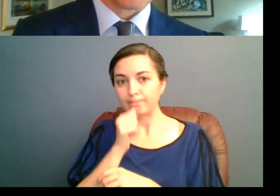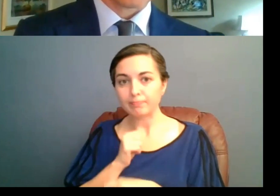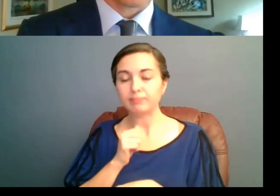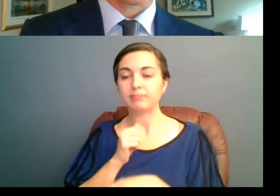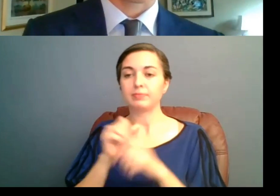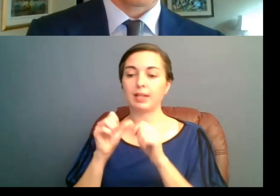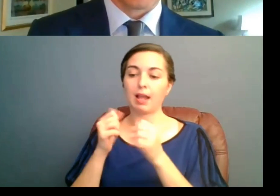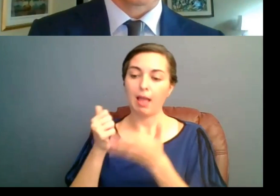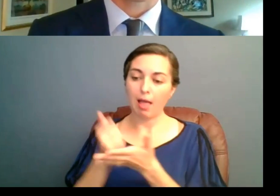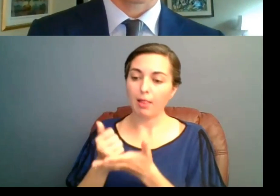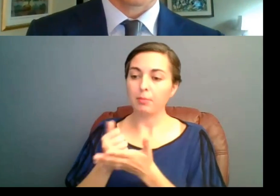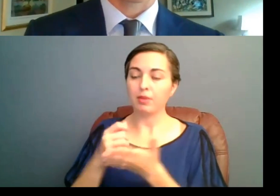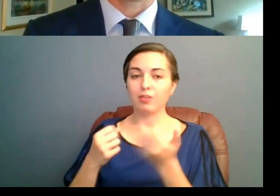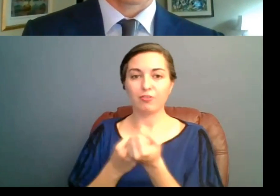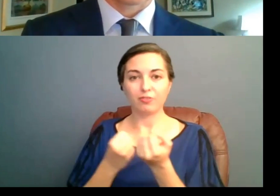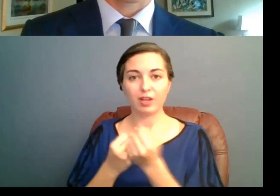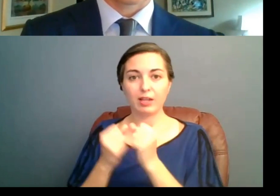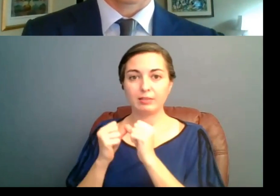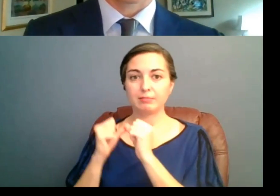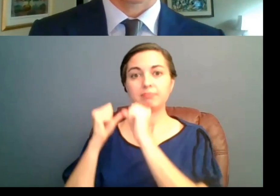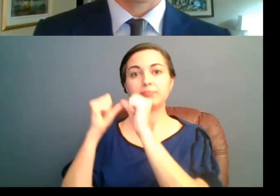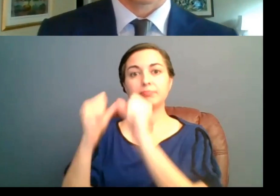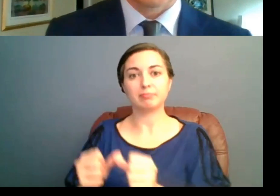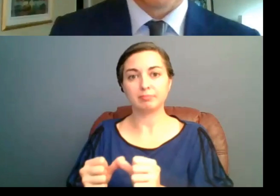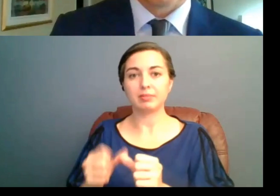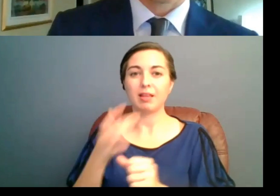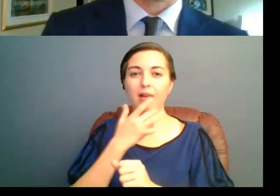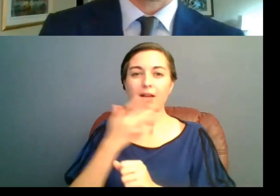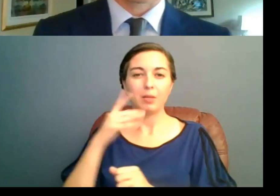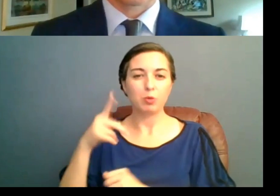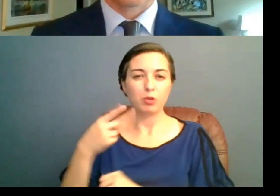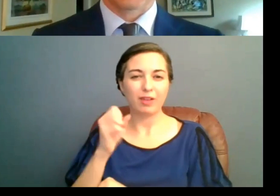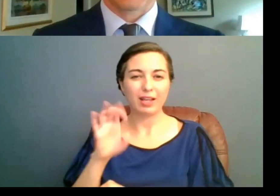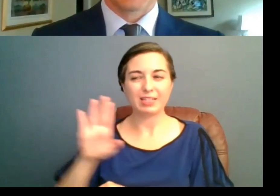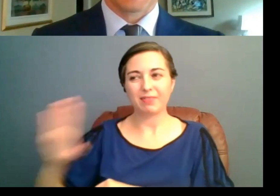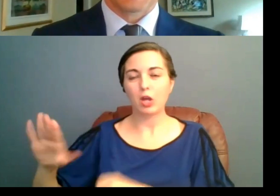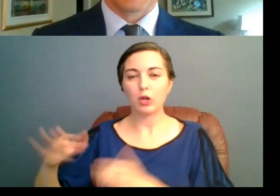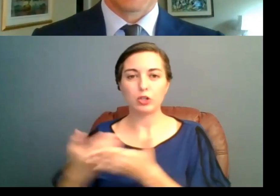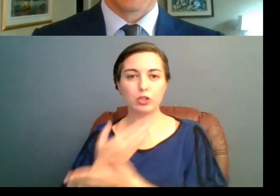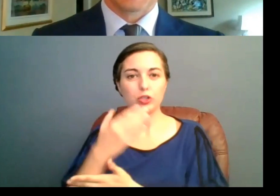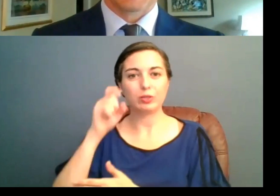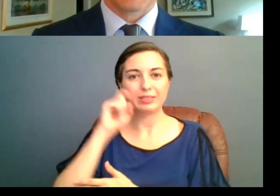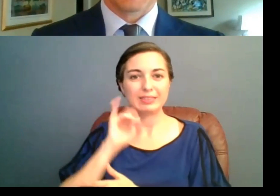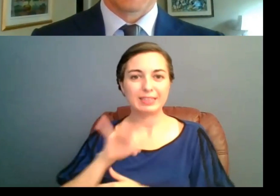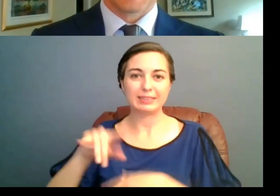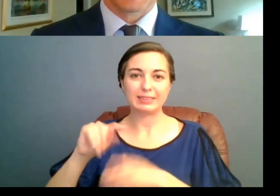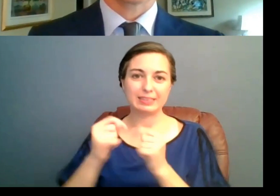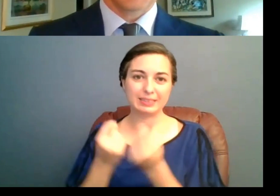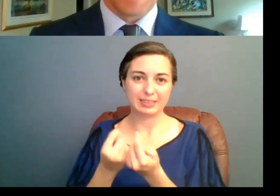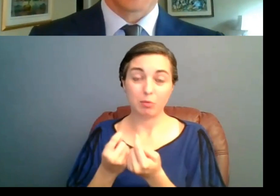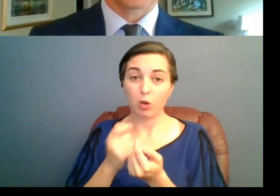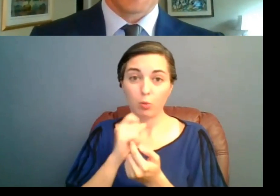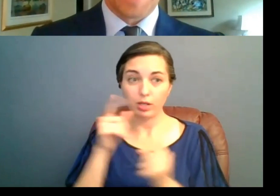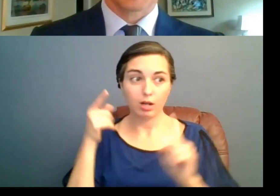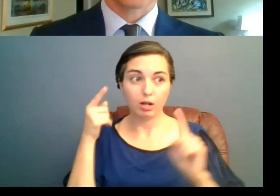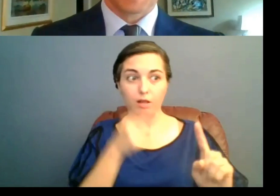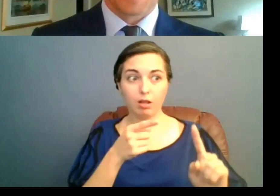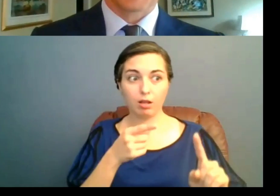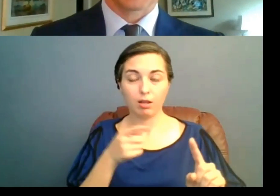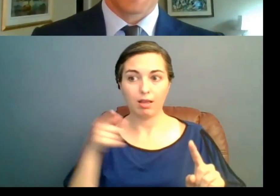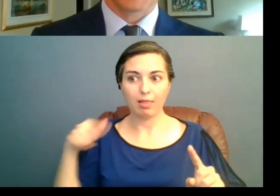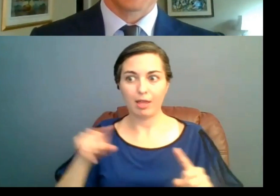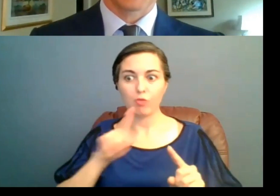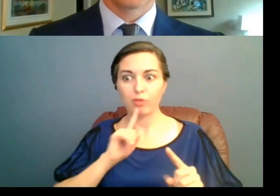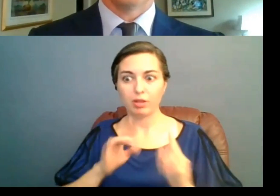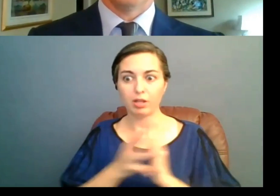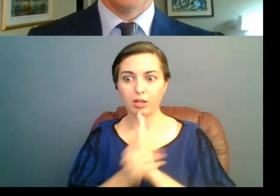honeymoon phase of being this new sexy team. Obviously, we did not anticipate them being so good so quickly, so they didn't really need our